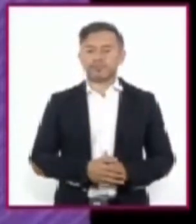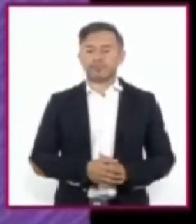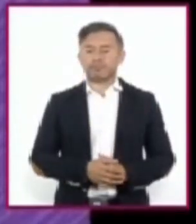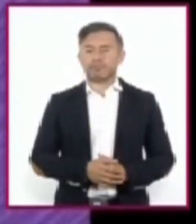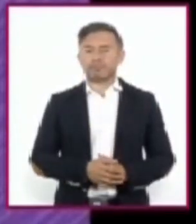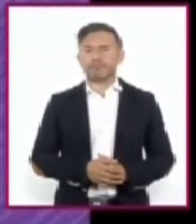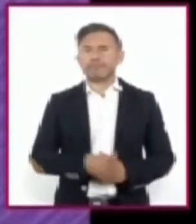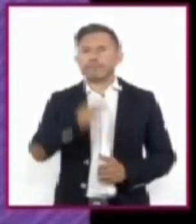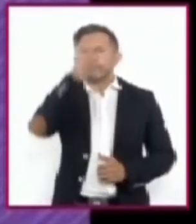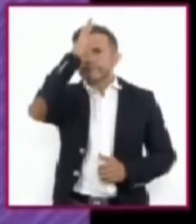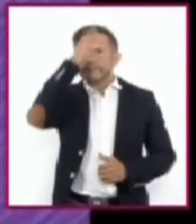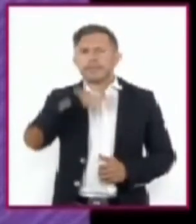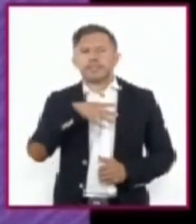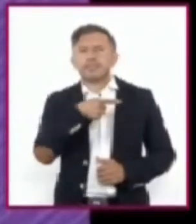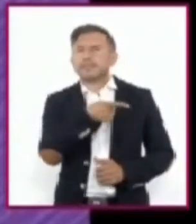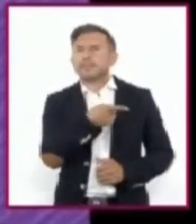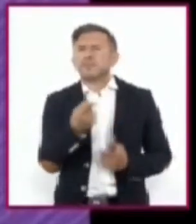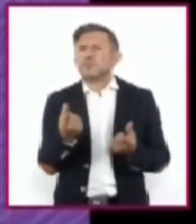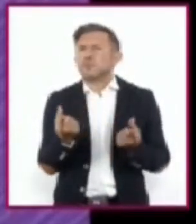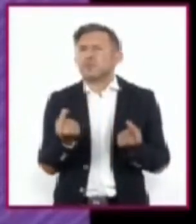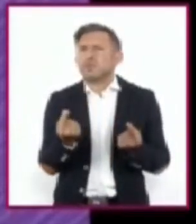What does he do?